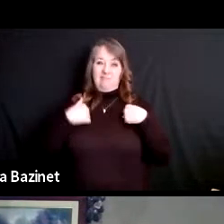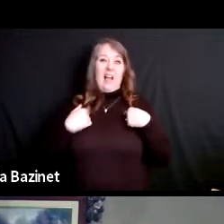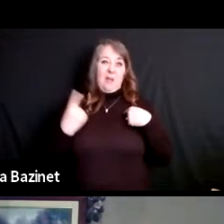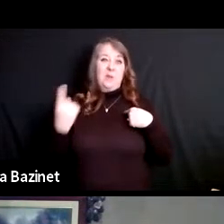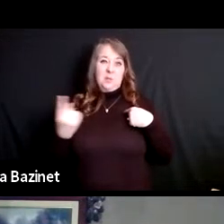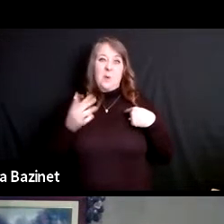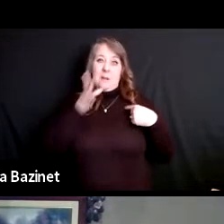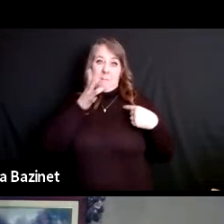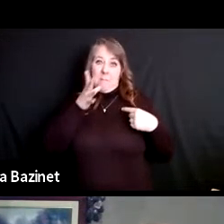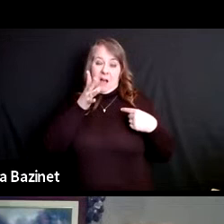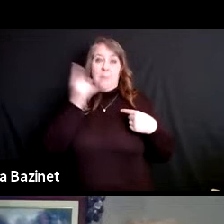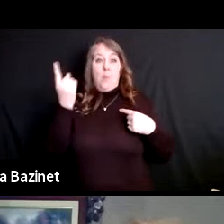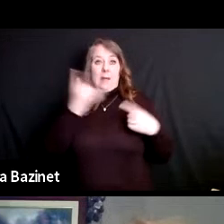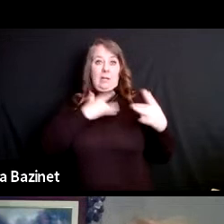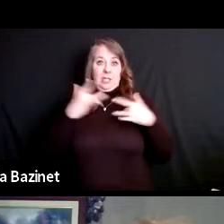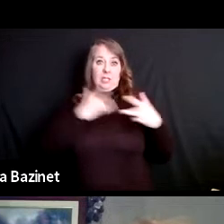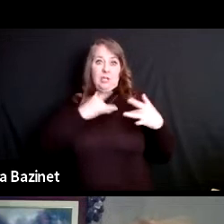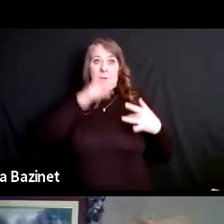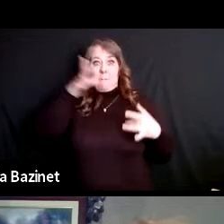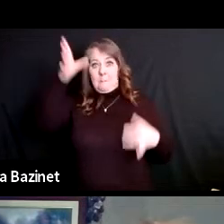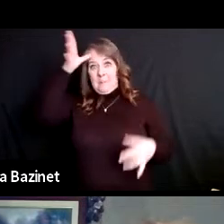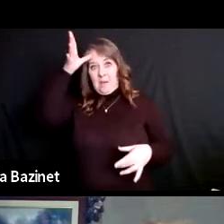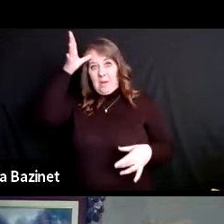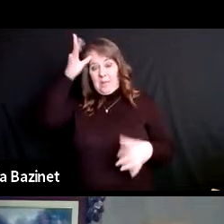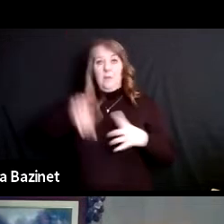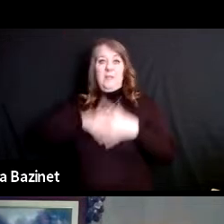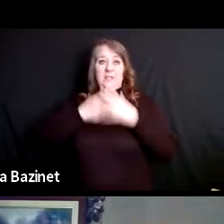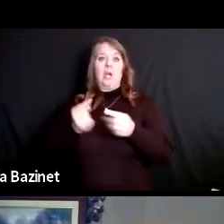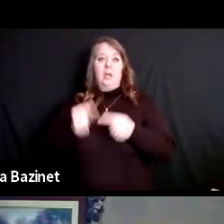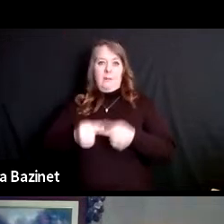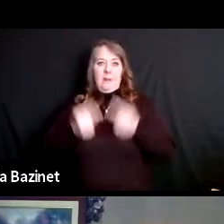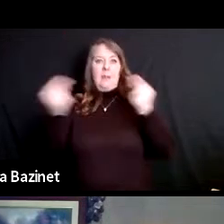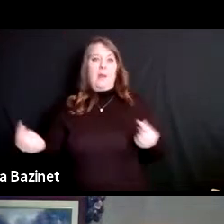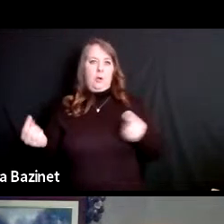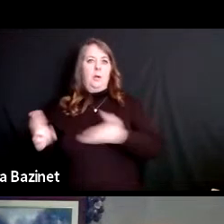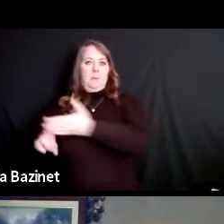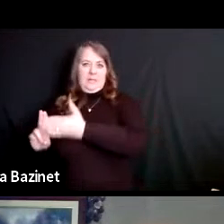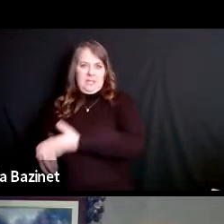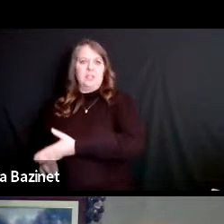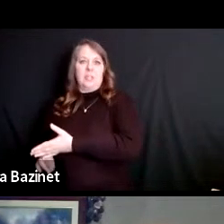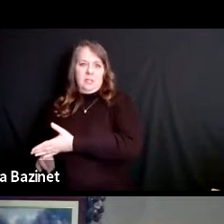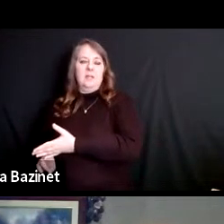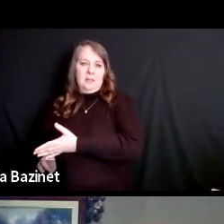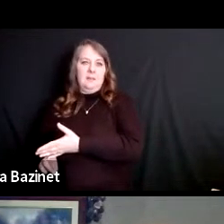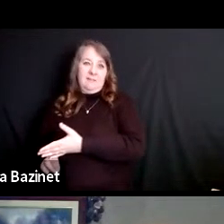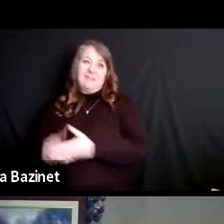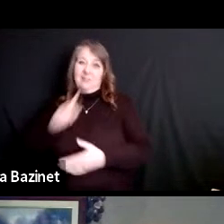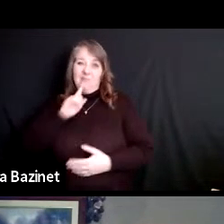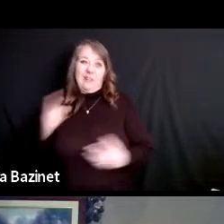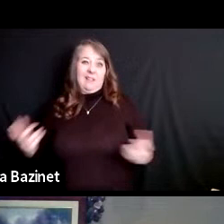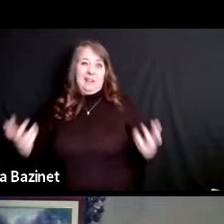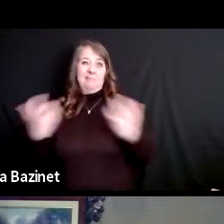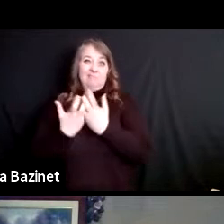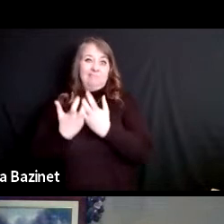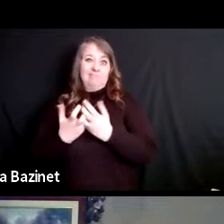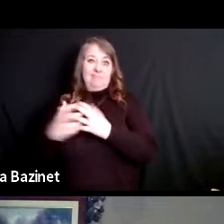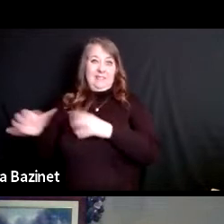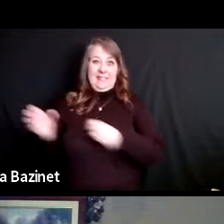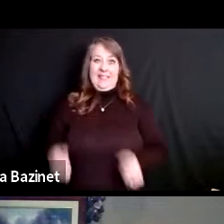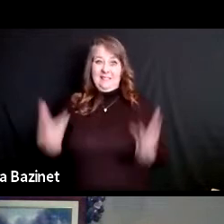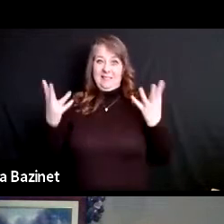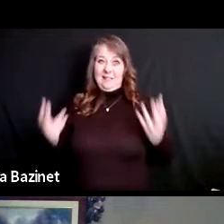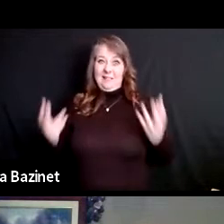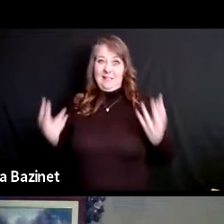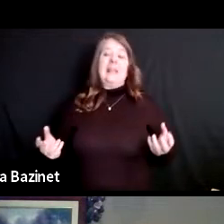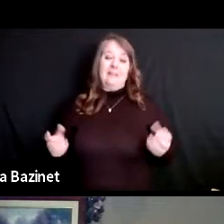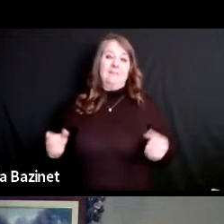and one of the concerned parents that started the counter petition that matched, pretty much has matched that in a very short